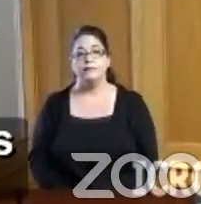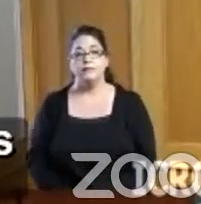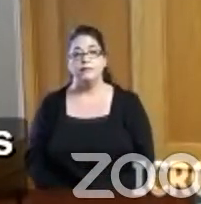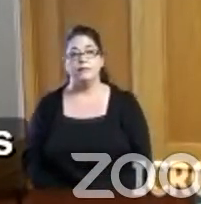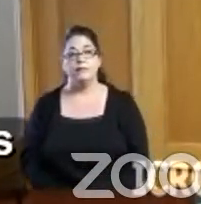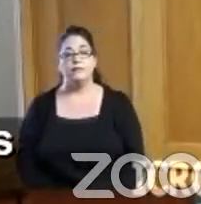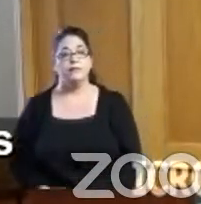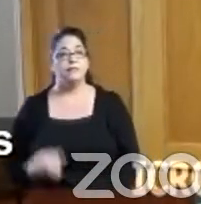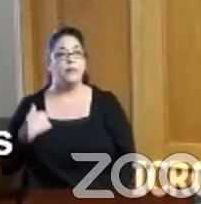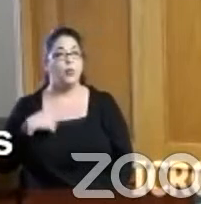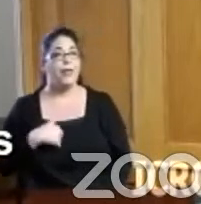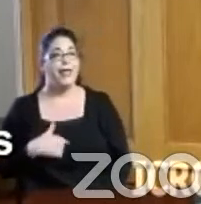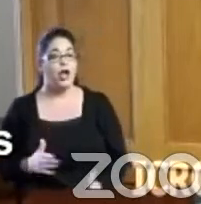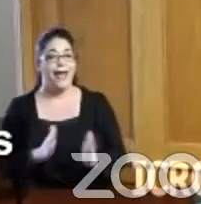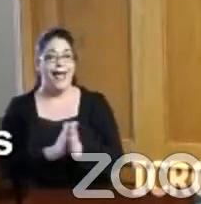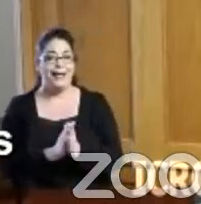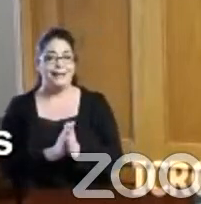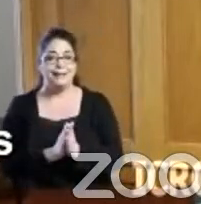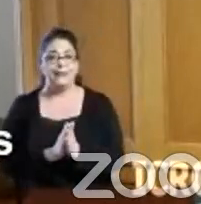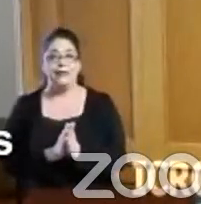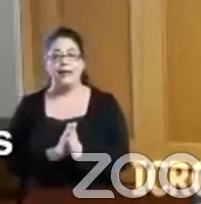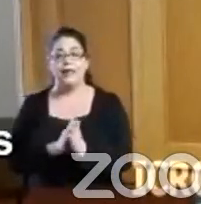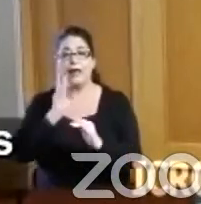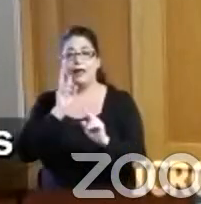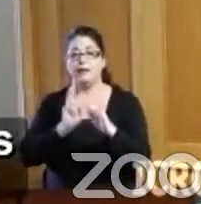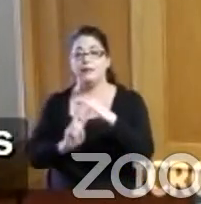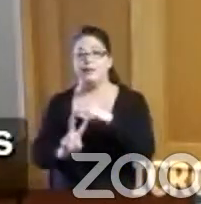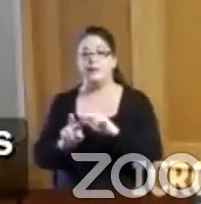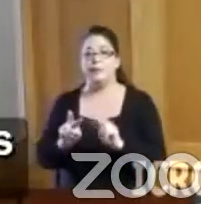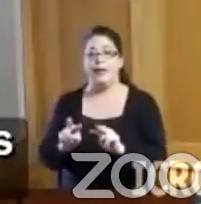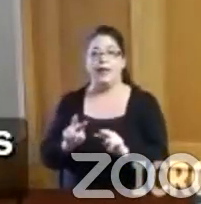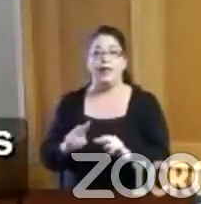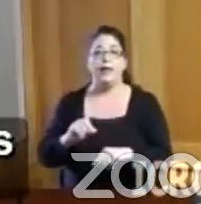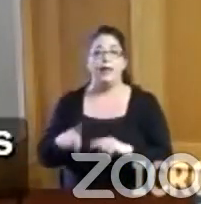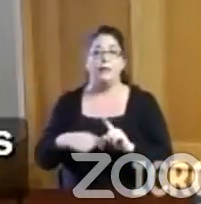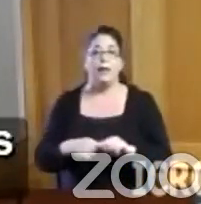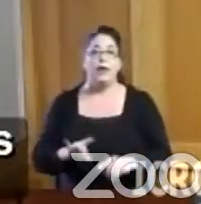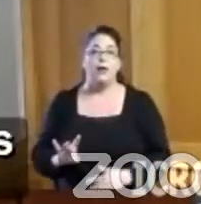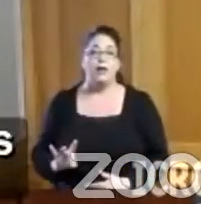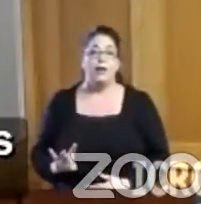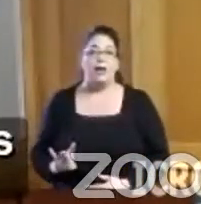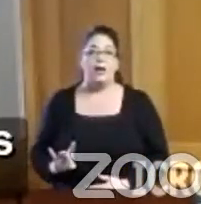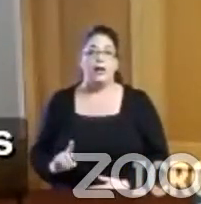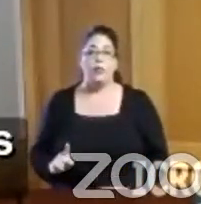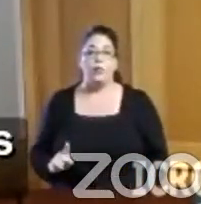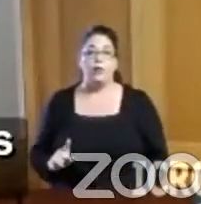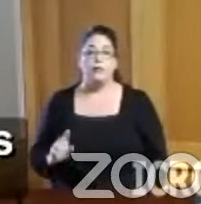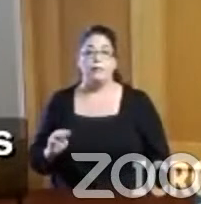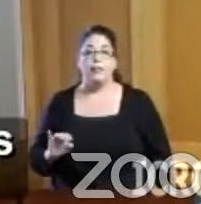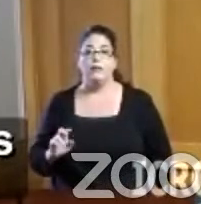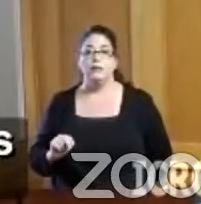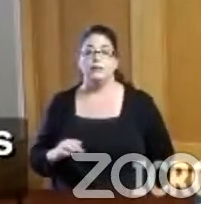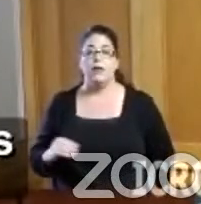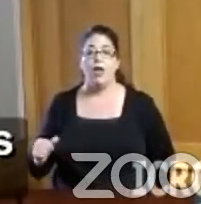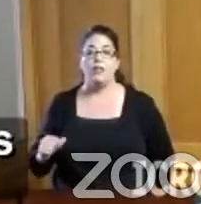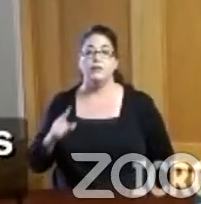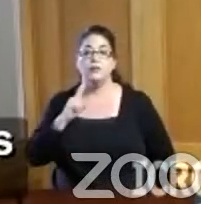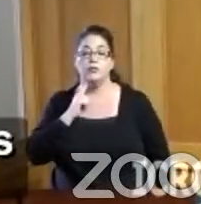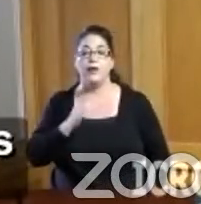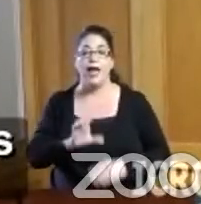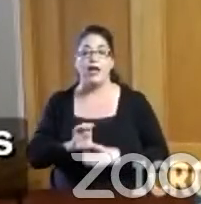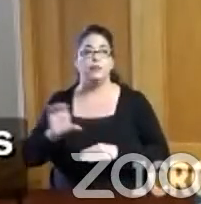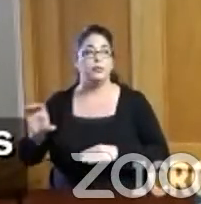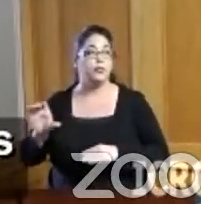we're actually asking, we're anticipating about $81 million to actually be